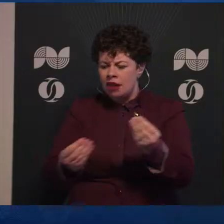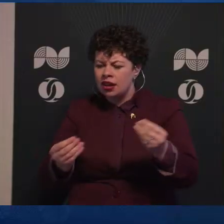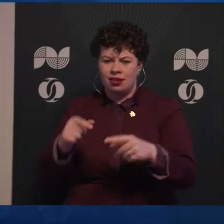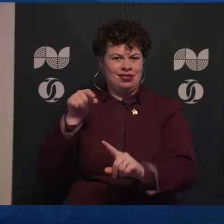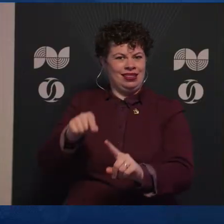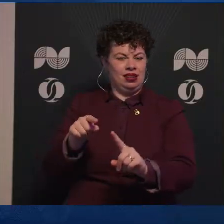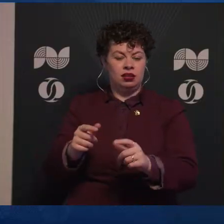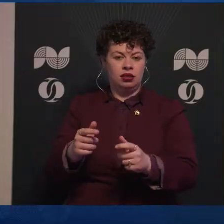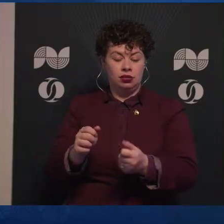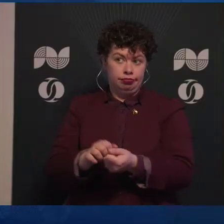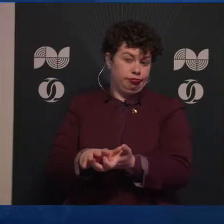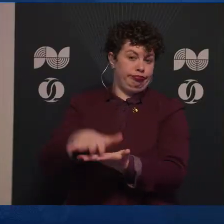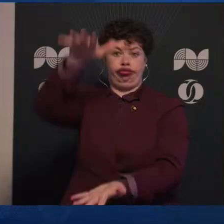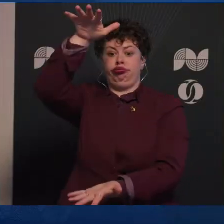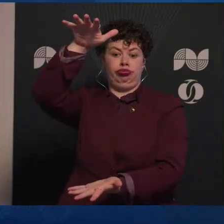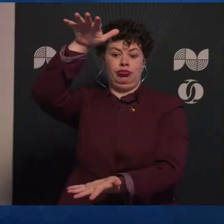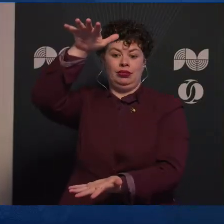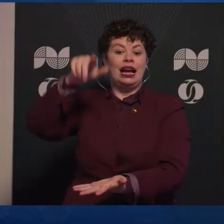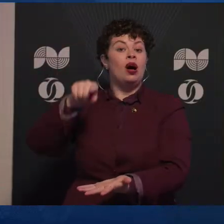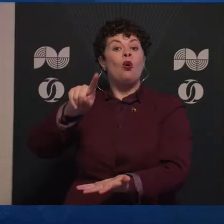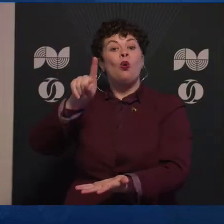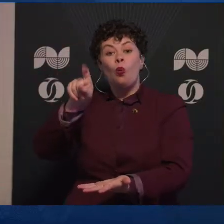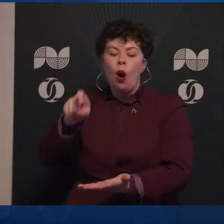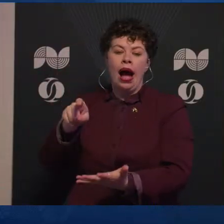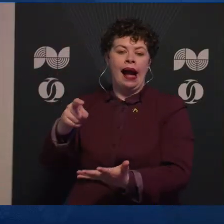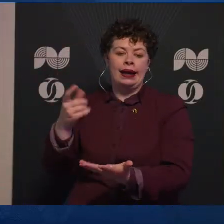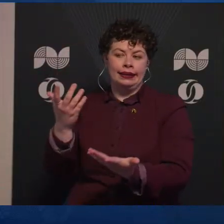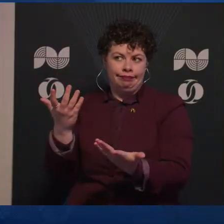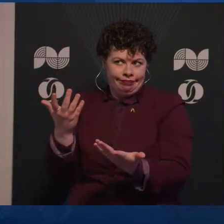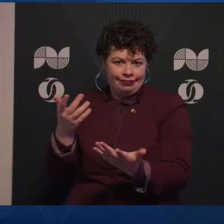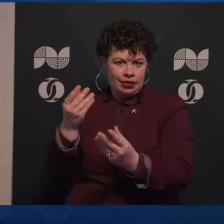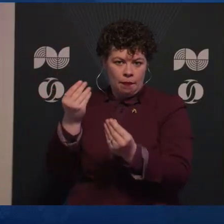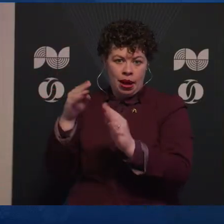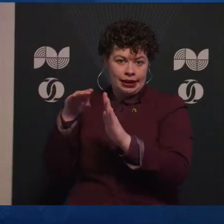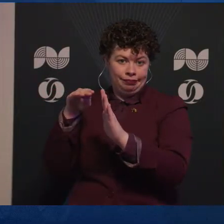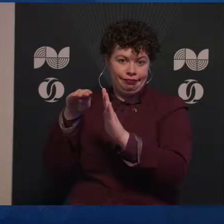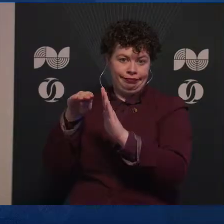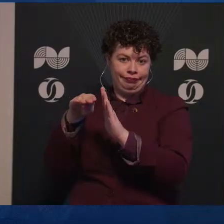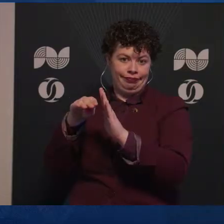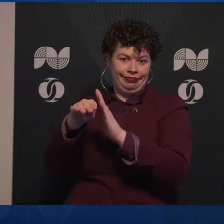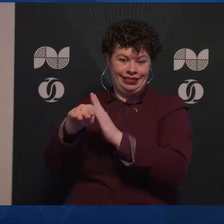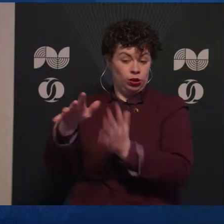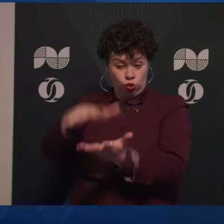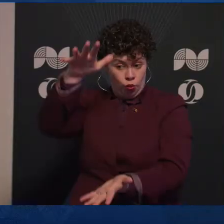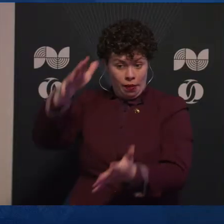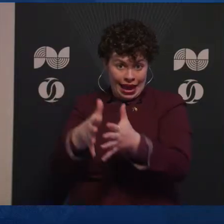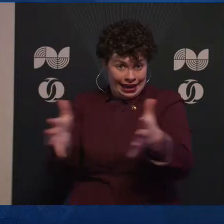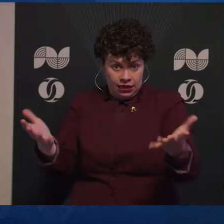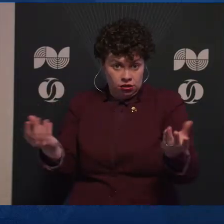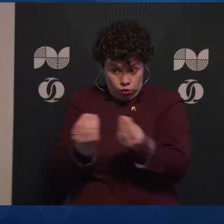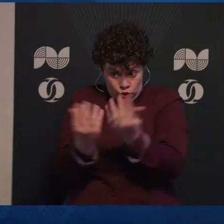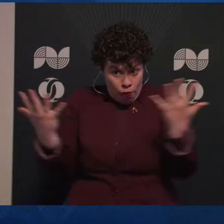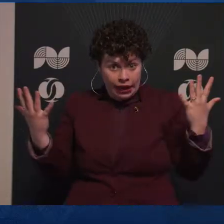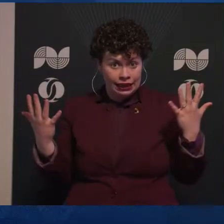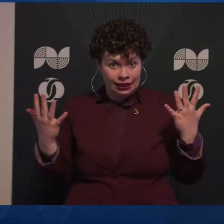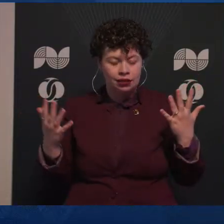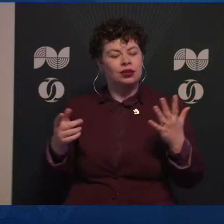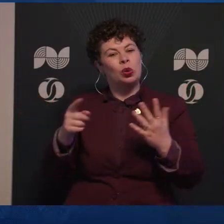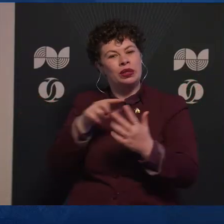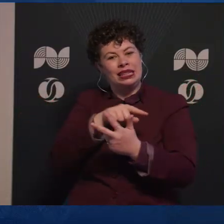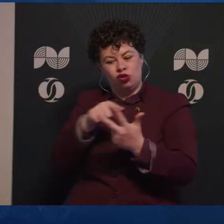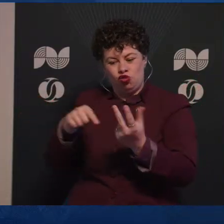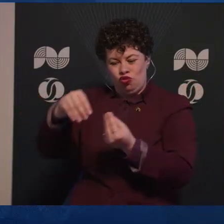a result of a distortion, right? And so that is indeed a problem. So it's the interaction of these